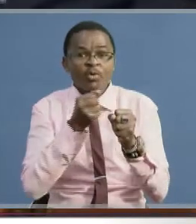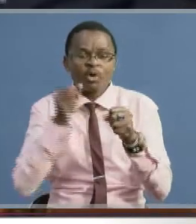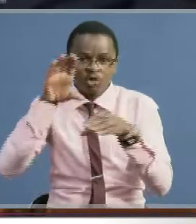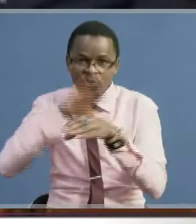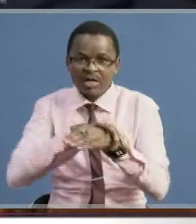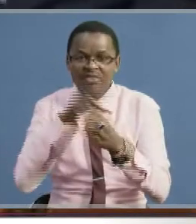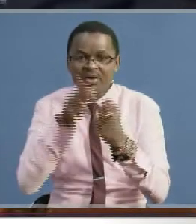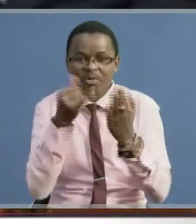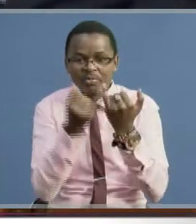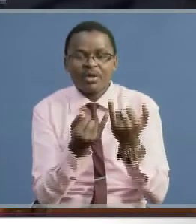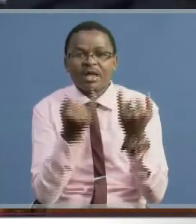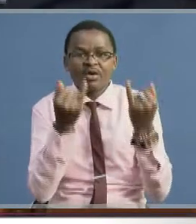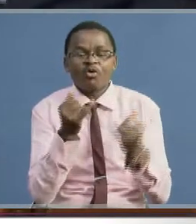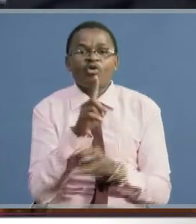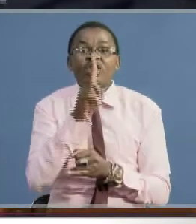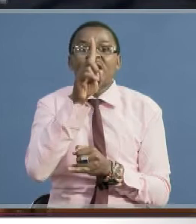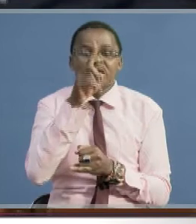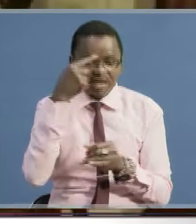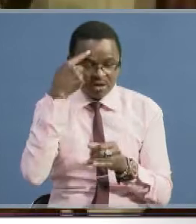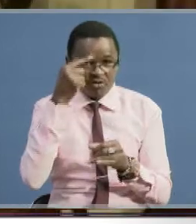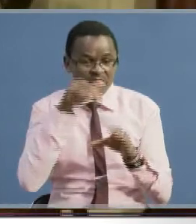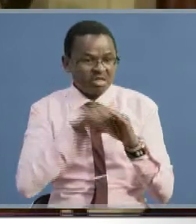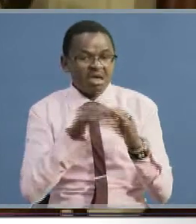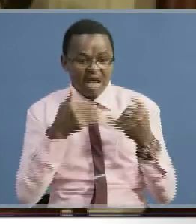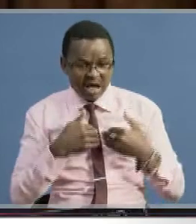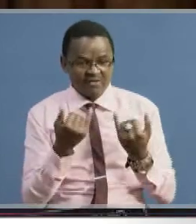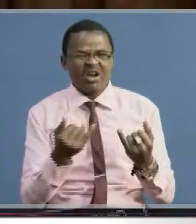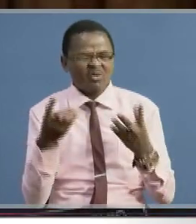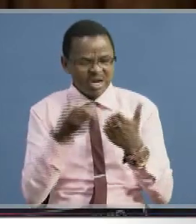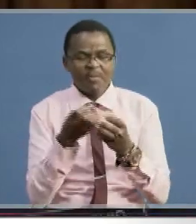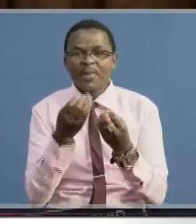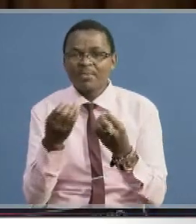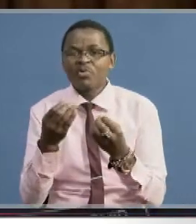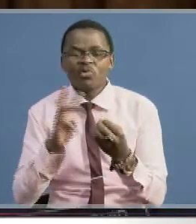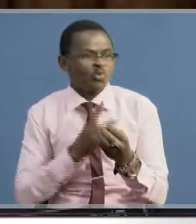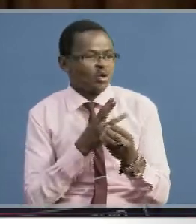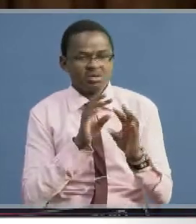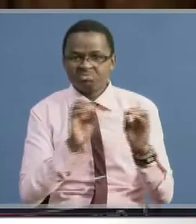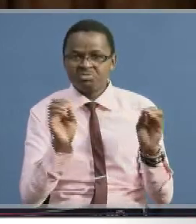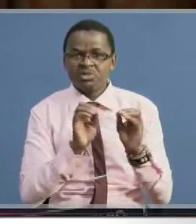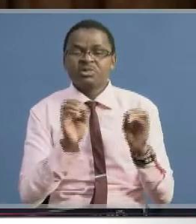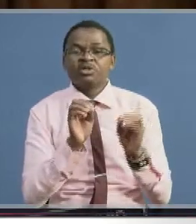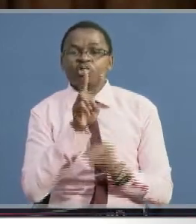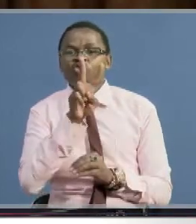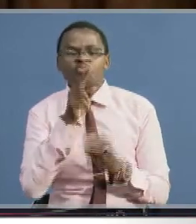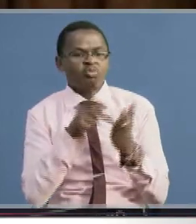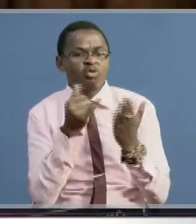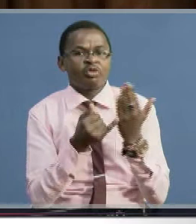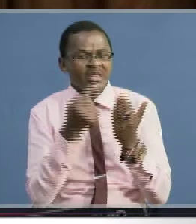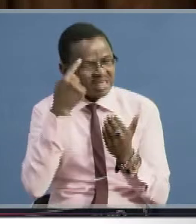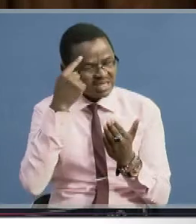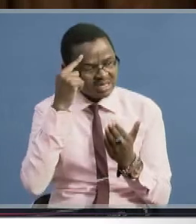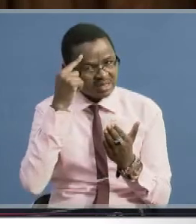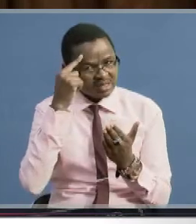project at the moment with the nature of the financial deficit they currently have. Don't think we need those two projects. We don't think they